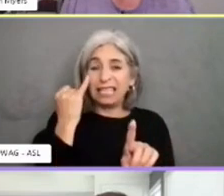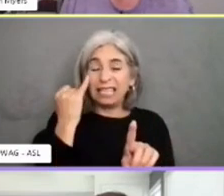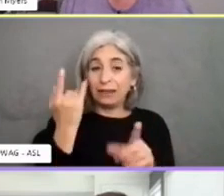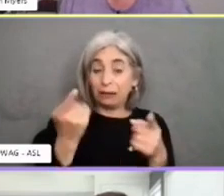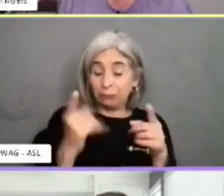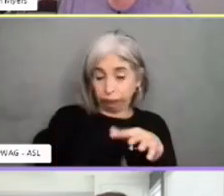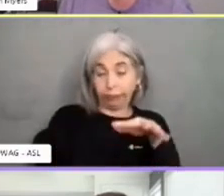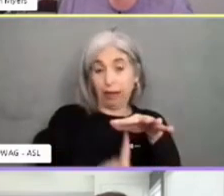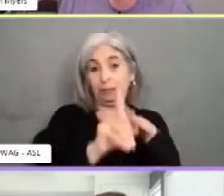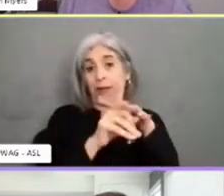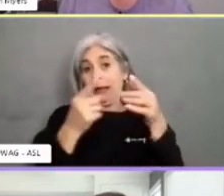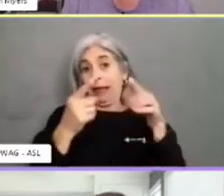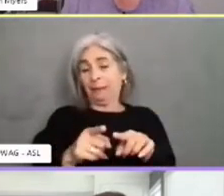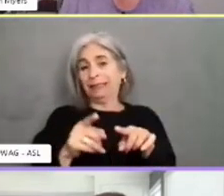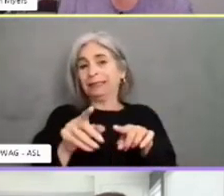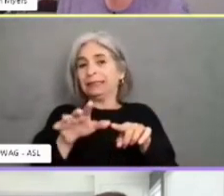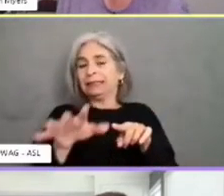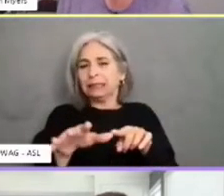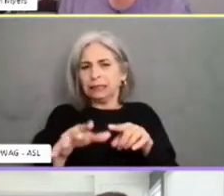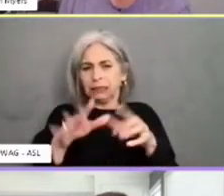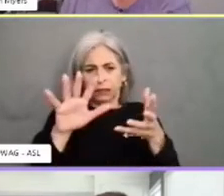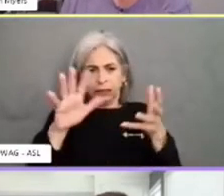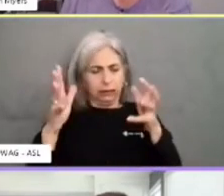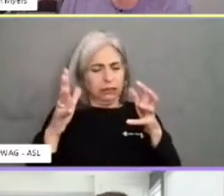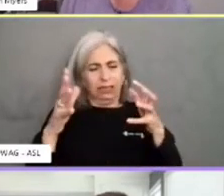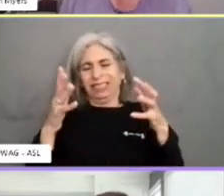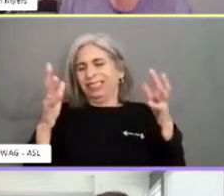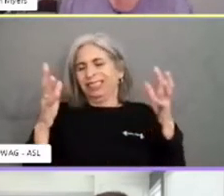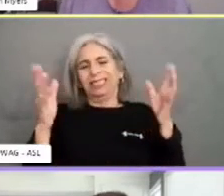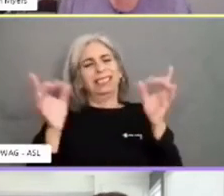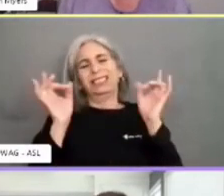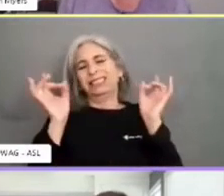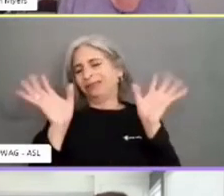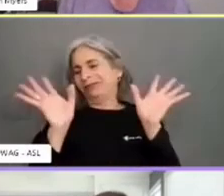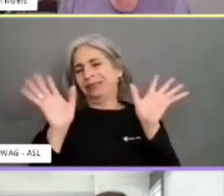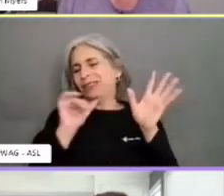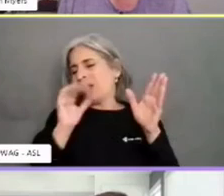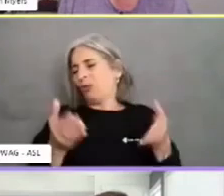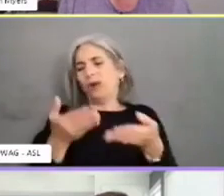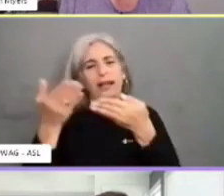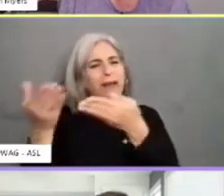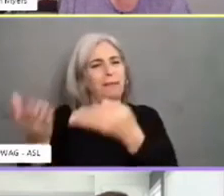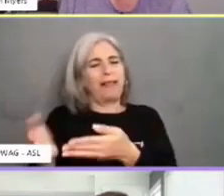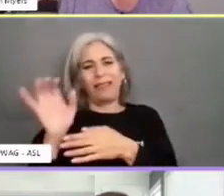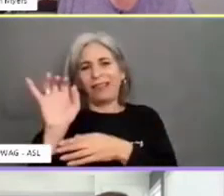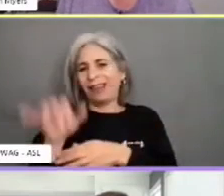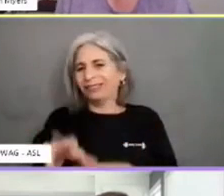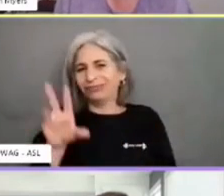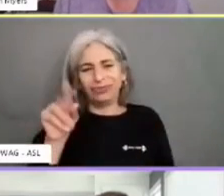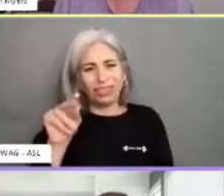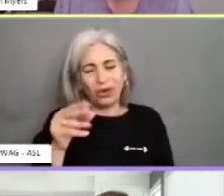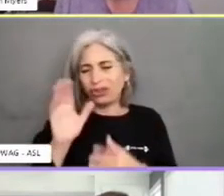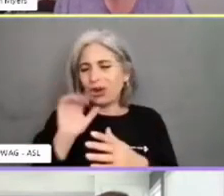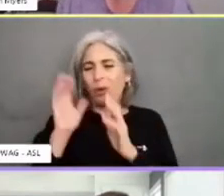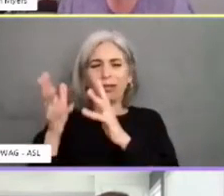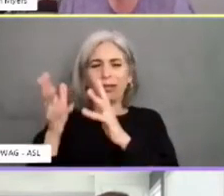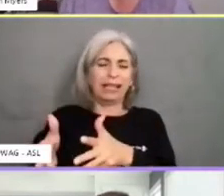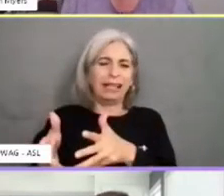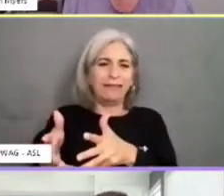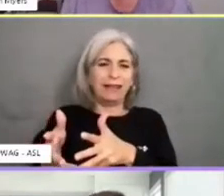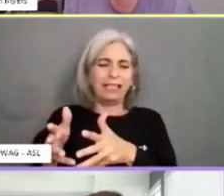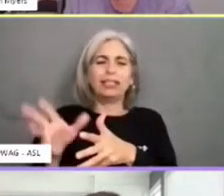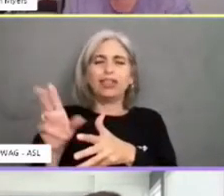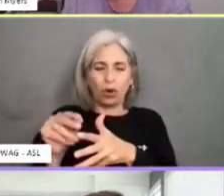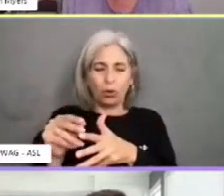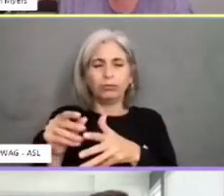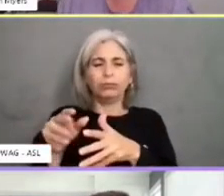pop in, it's cumbersome, it's verbose, and I still wouldn't recommend, leaving it unhandled in that case.